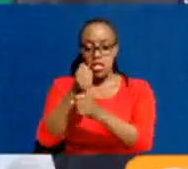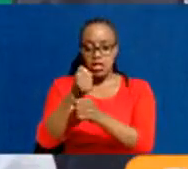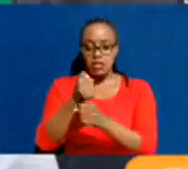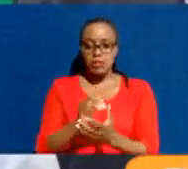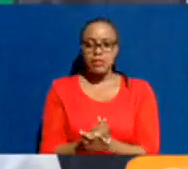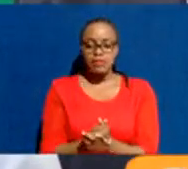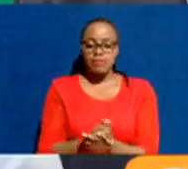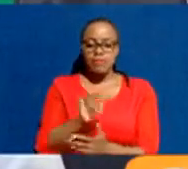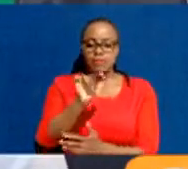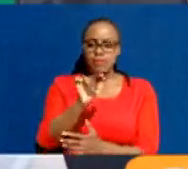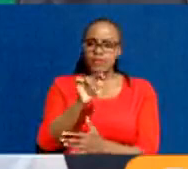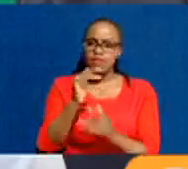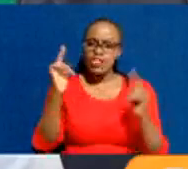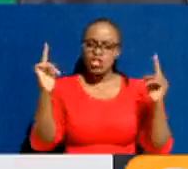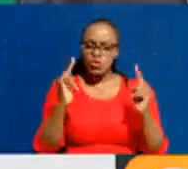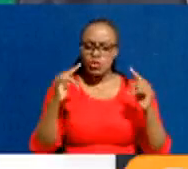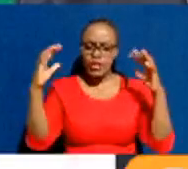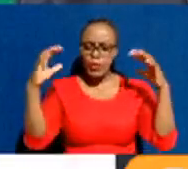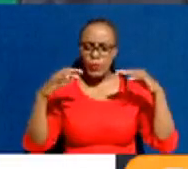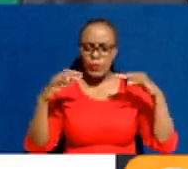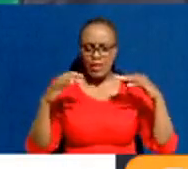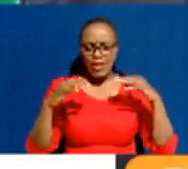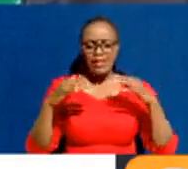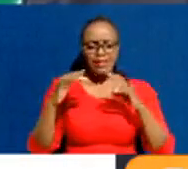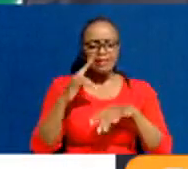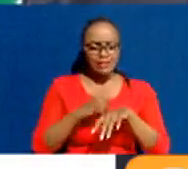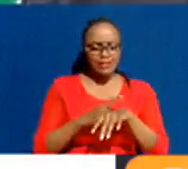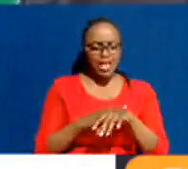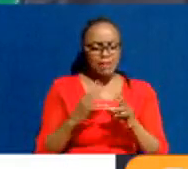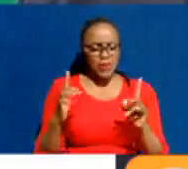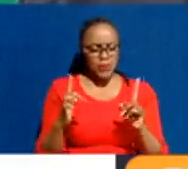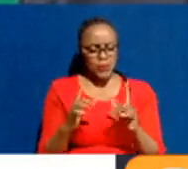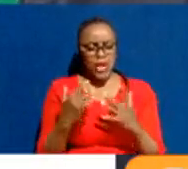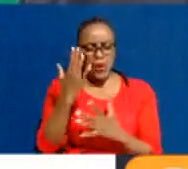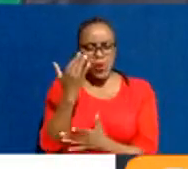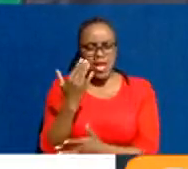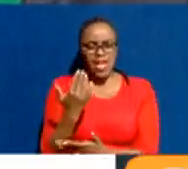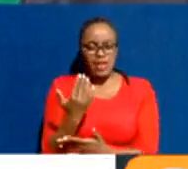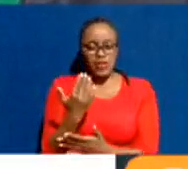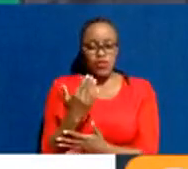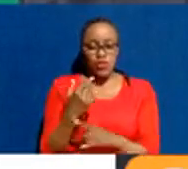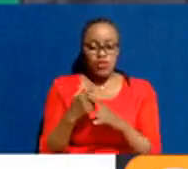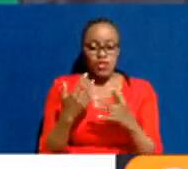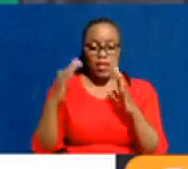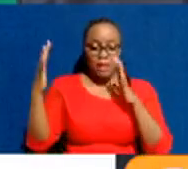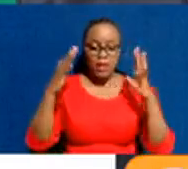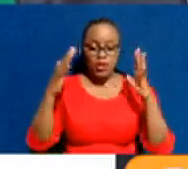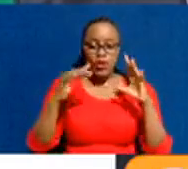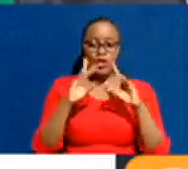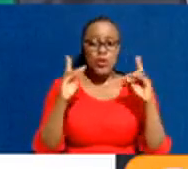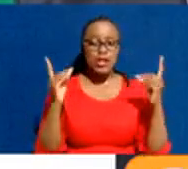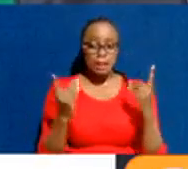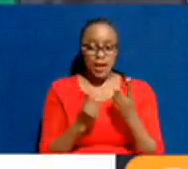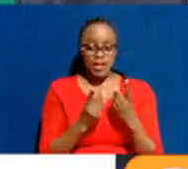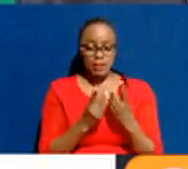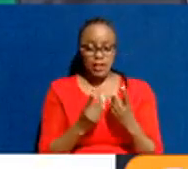This coming short rain season, I think because the rains from the meteorological department, they are